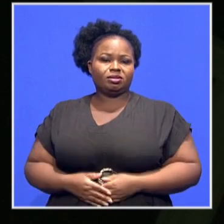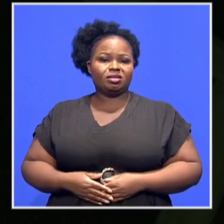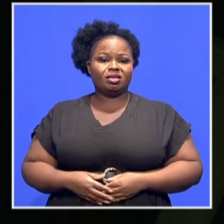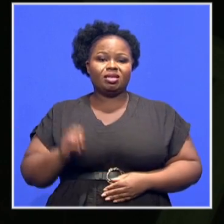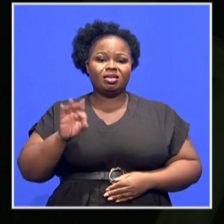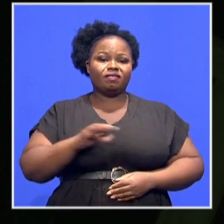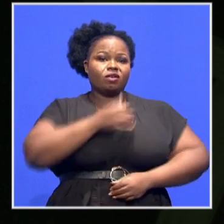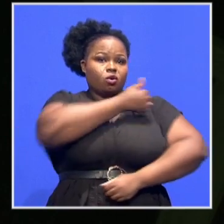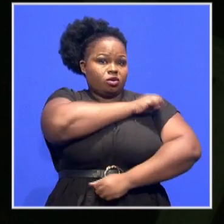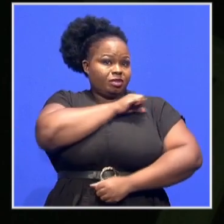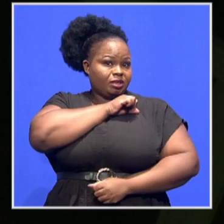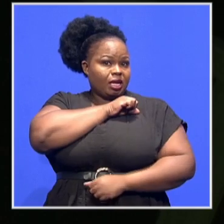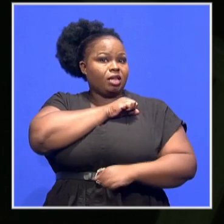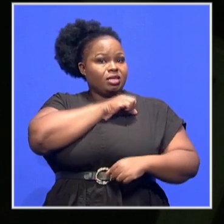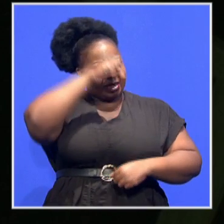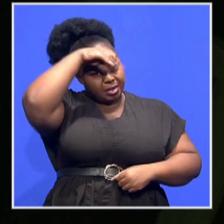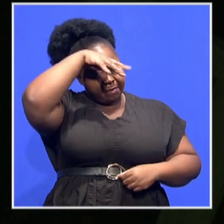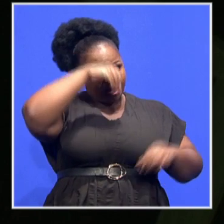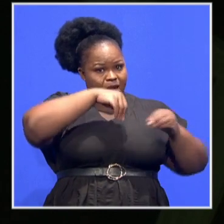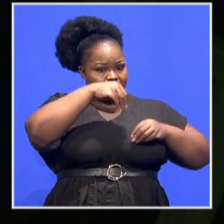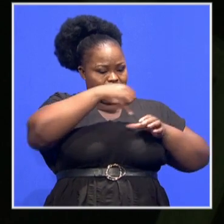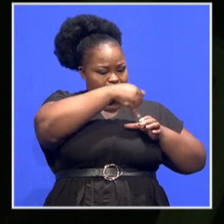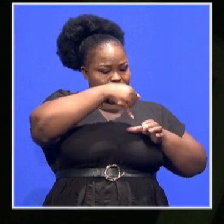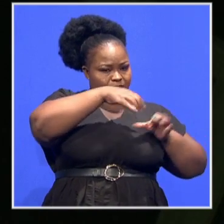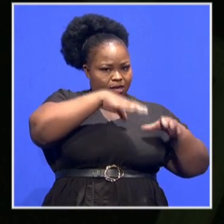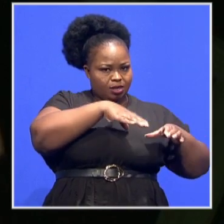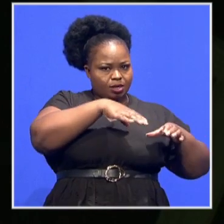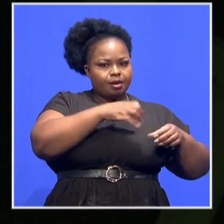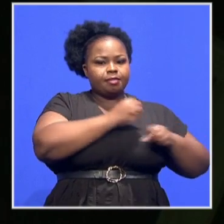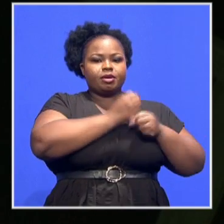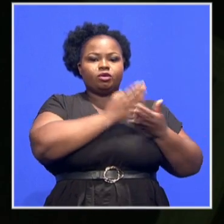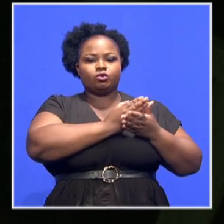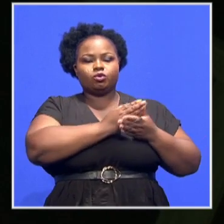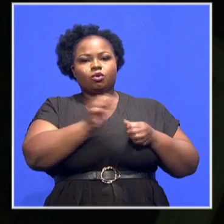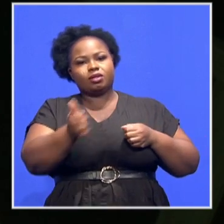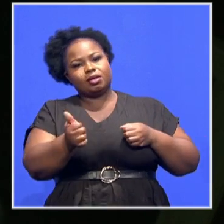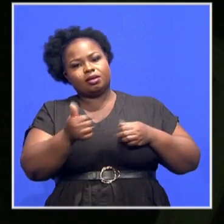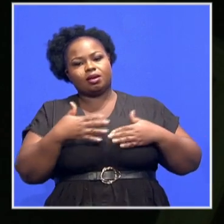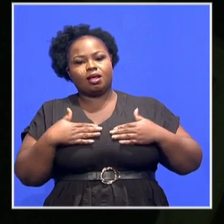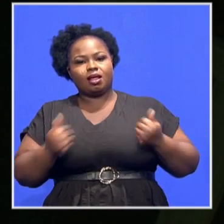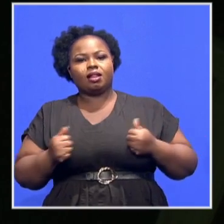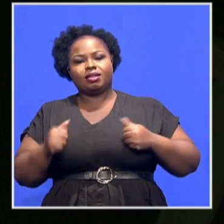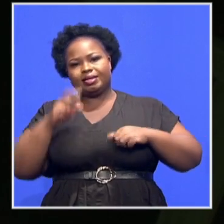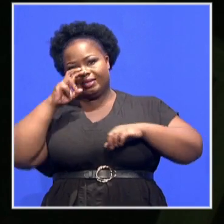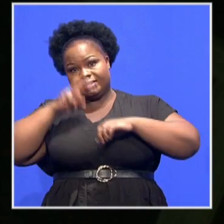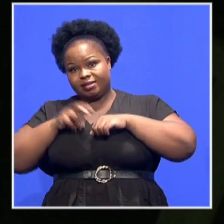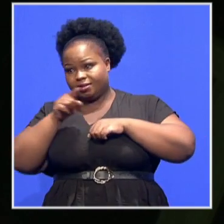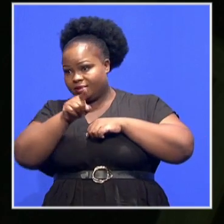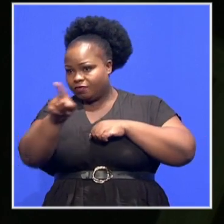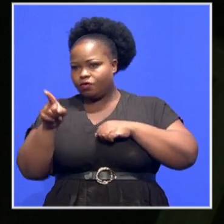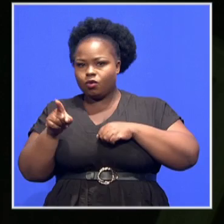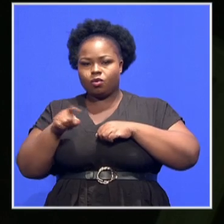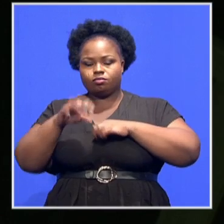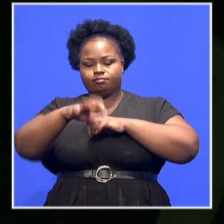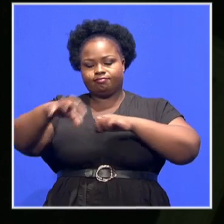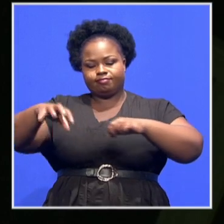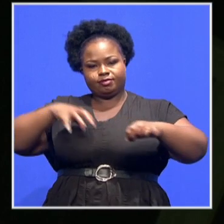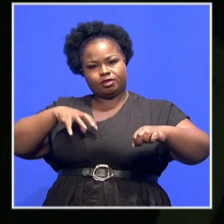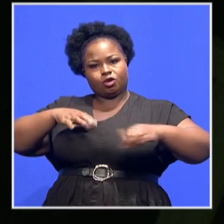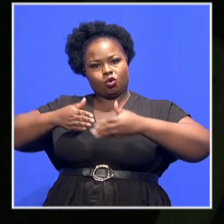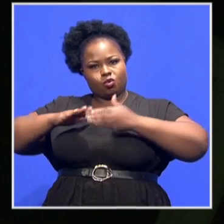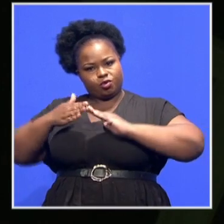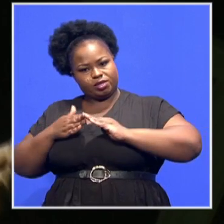hospital, yes, on the mine, make sure that the health needs of the communities out